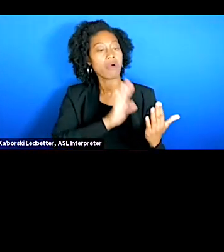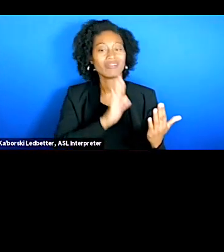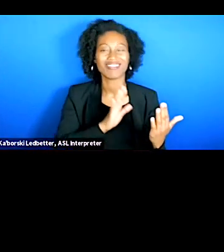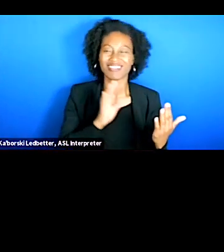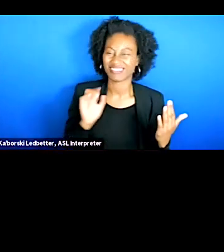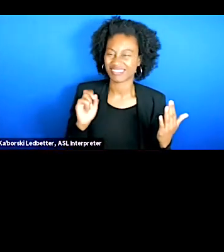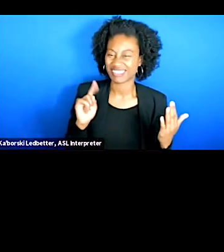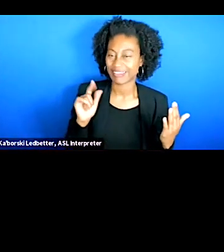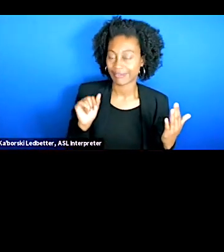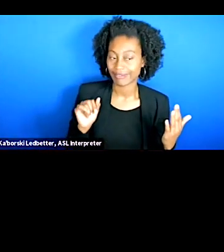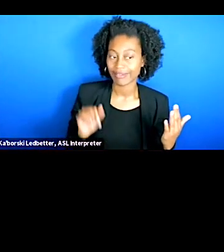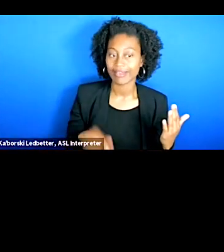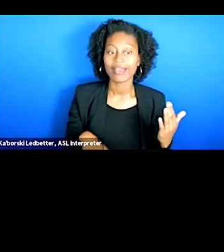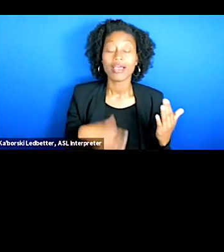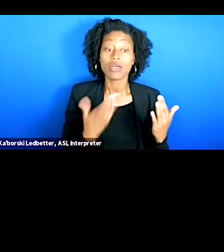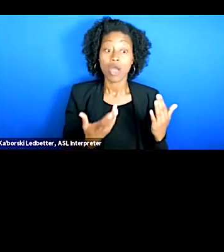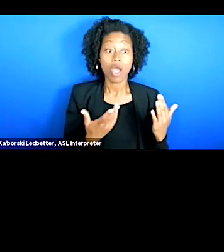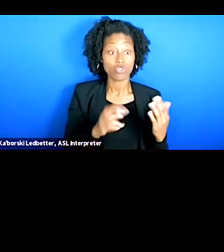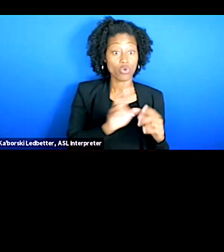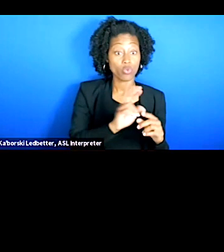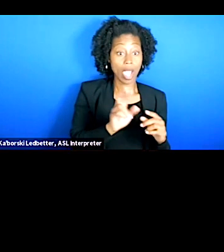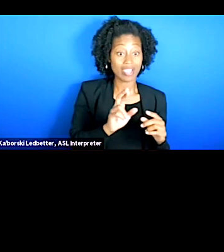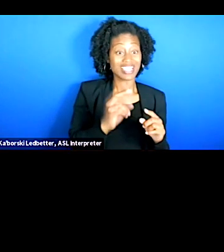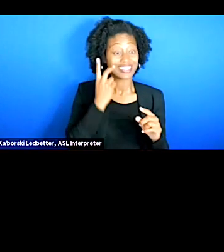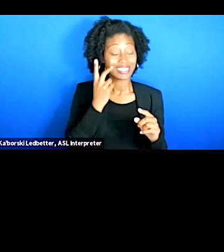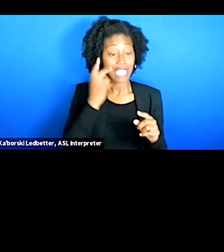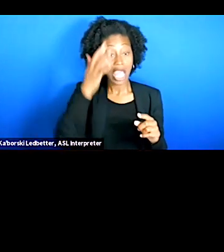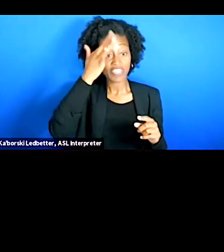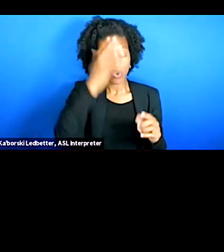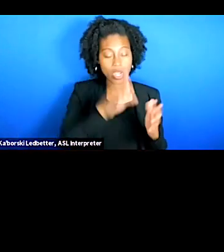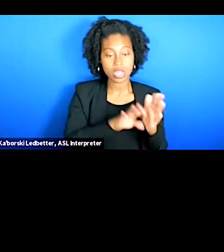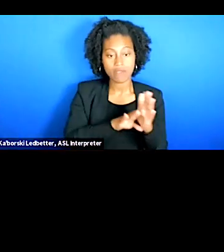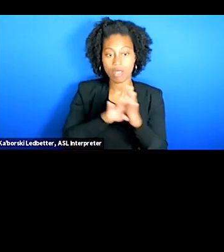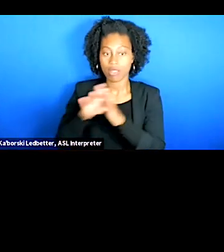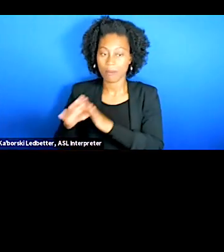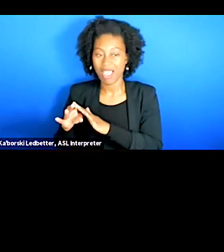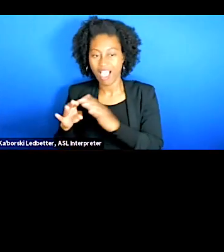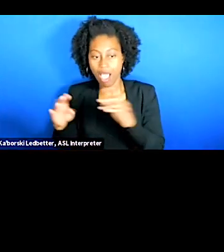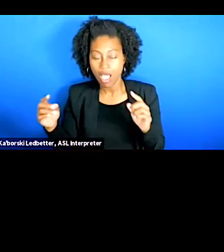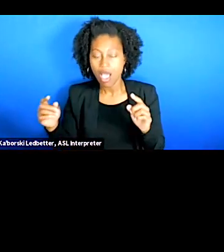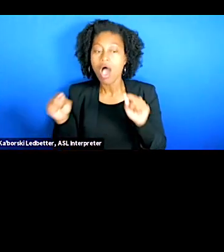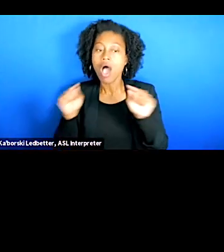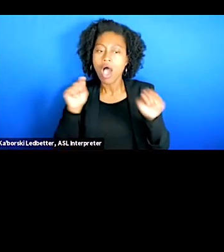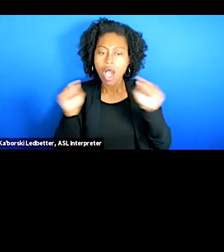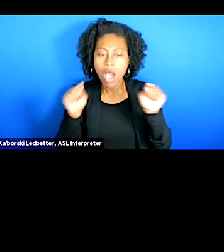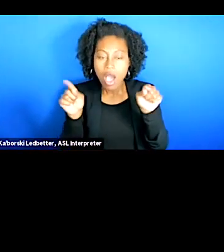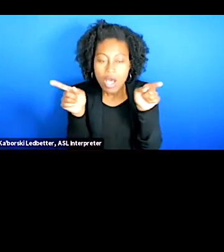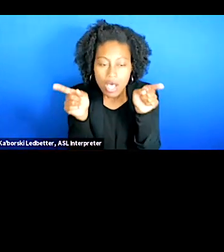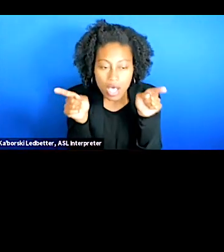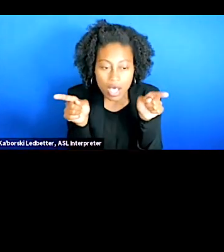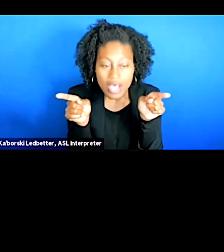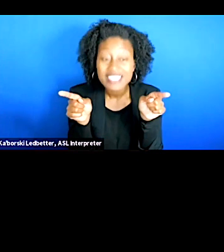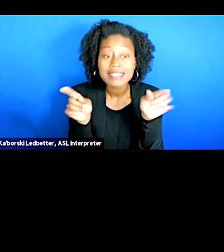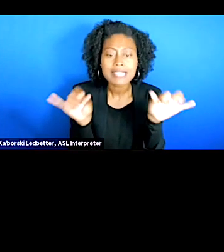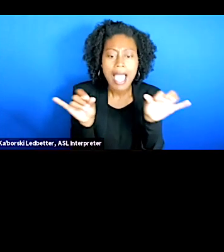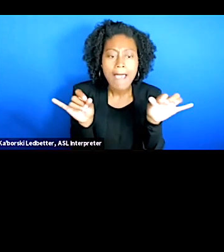slide shows how the process moves from theory to developing codes, and then how those codes are